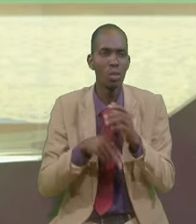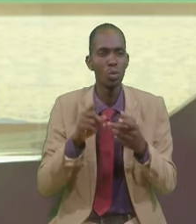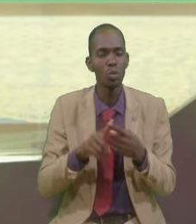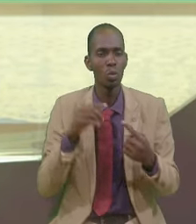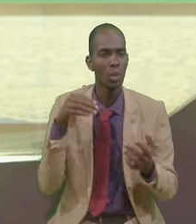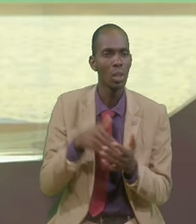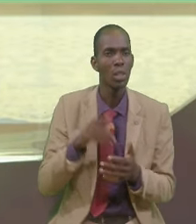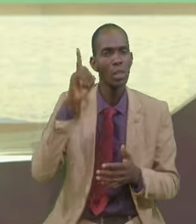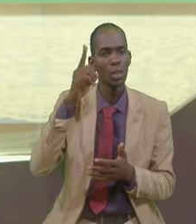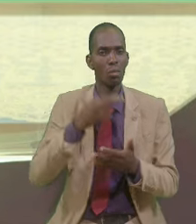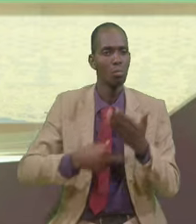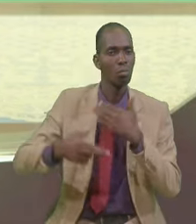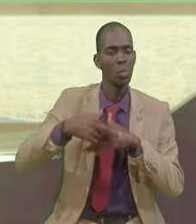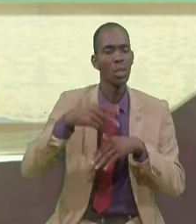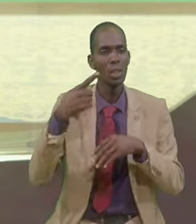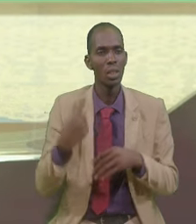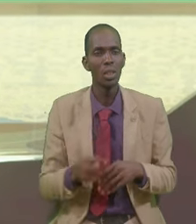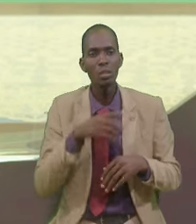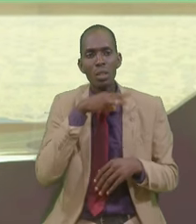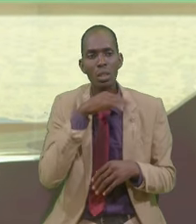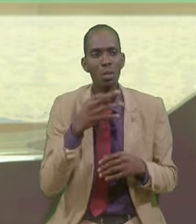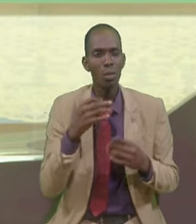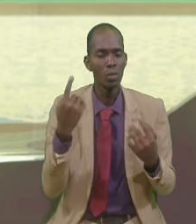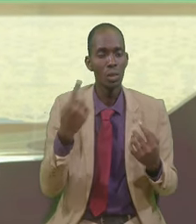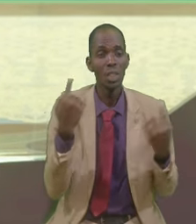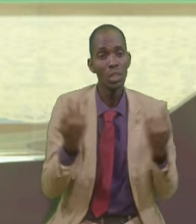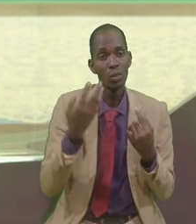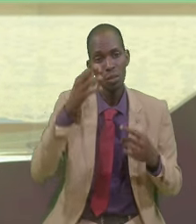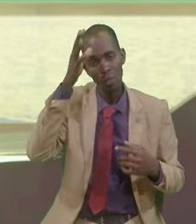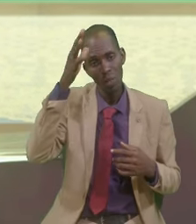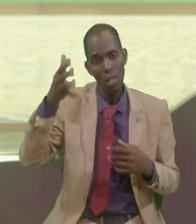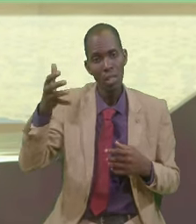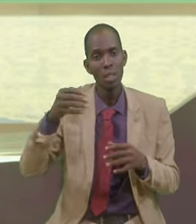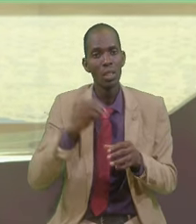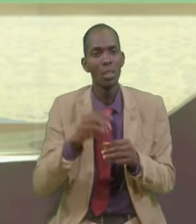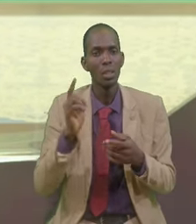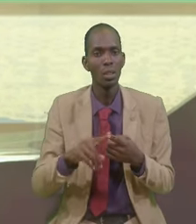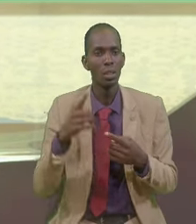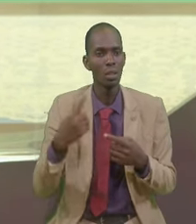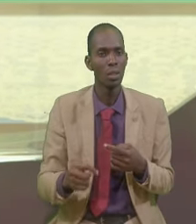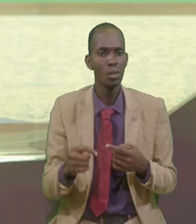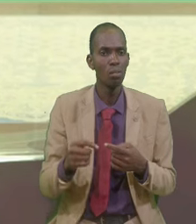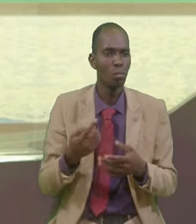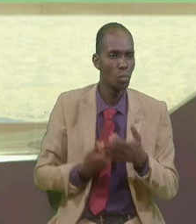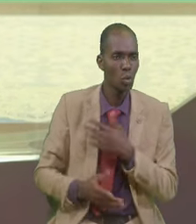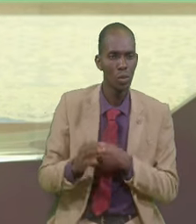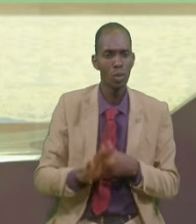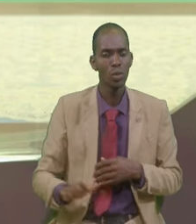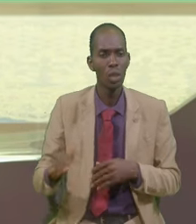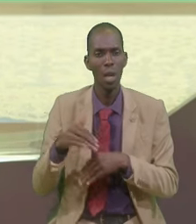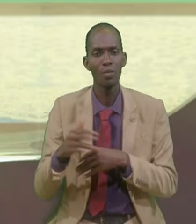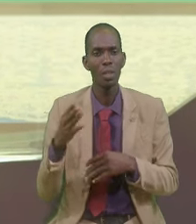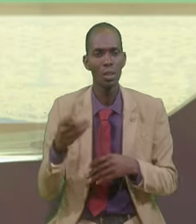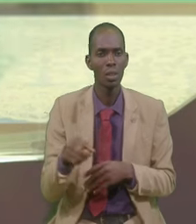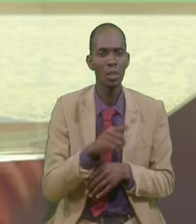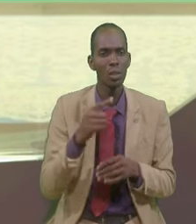of the fathers in the bosom of their children after them. And the great and mighty God, the Lord